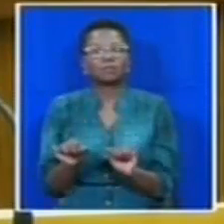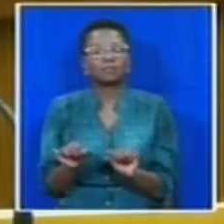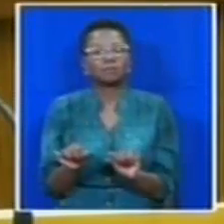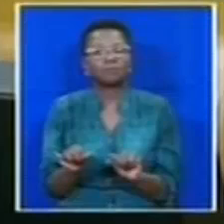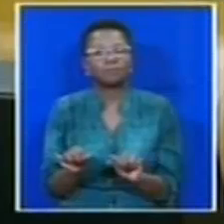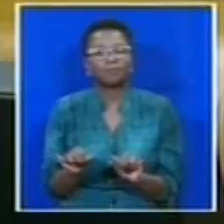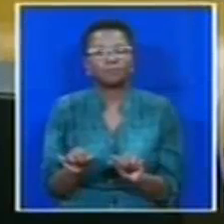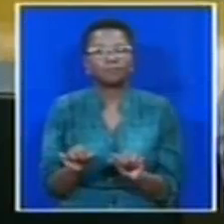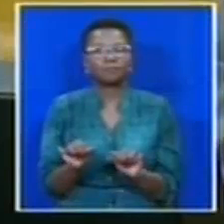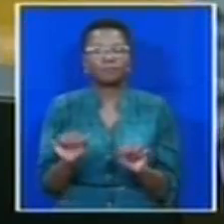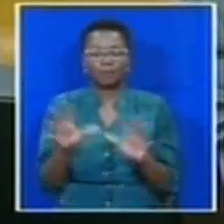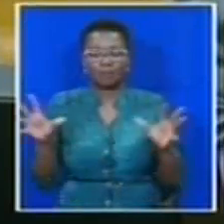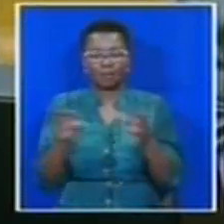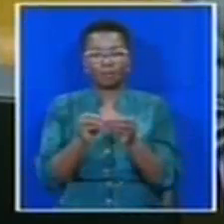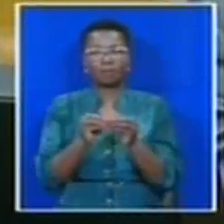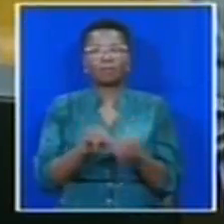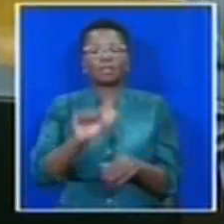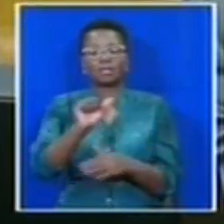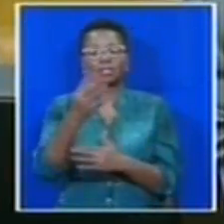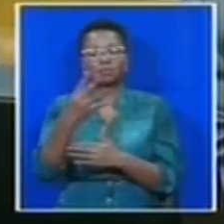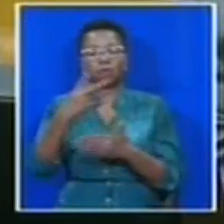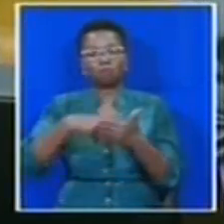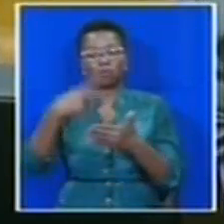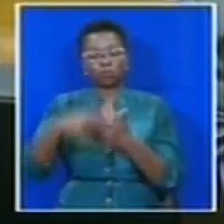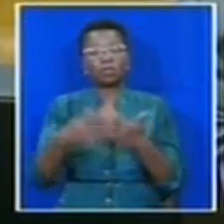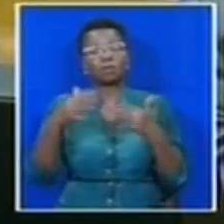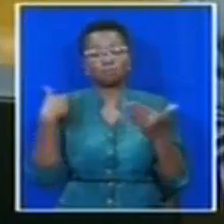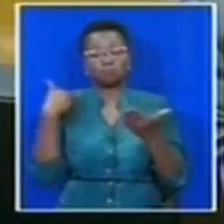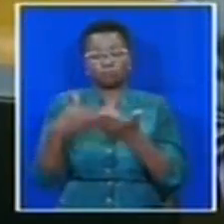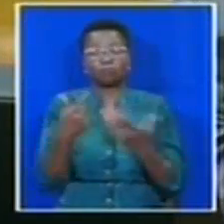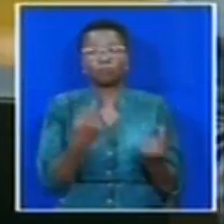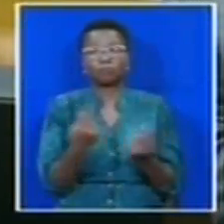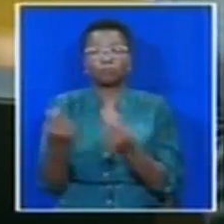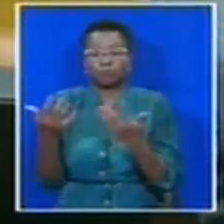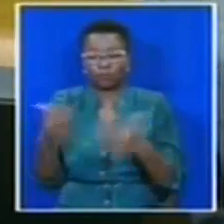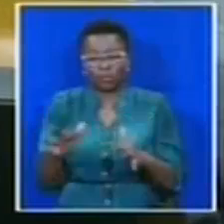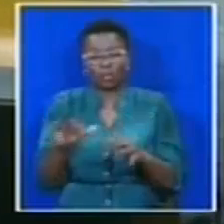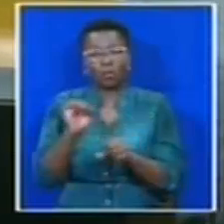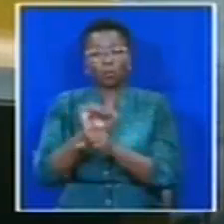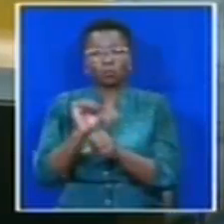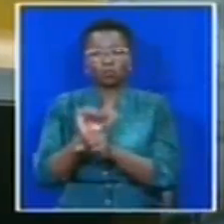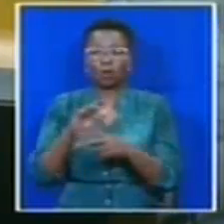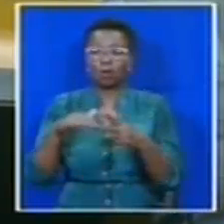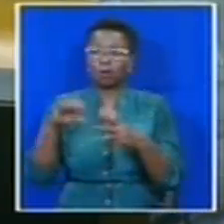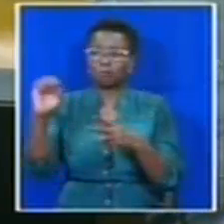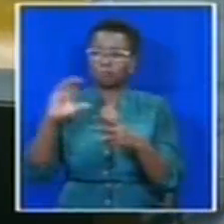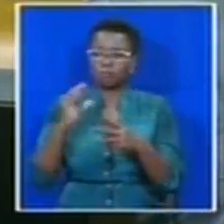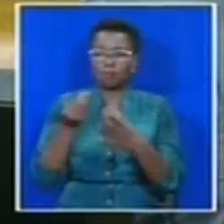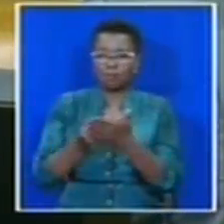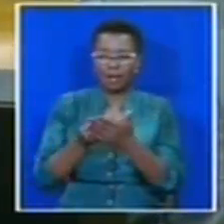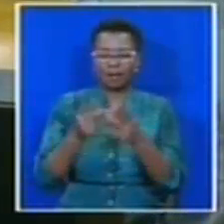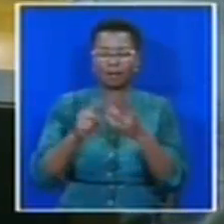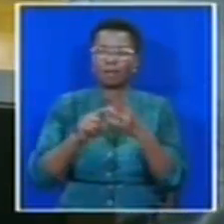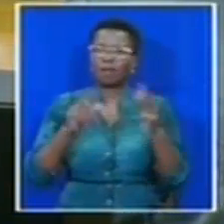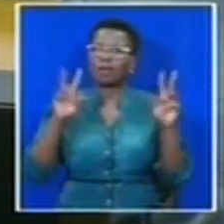A total of 64 projects are already in progress, bringing investment, jobs, clean energy, and community